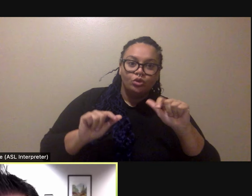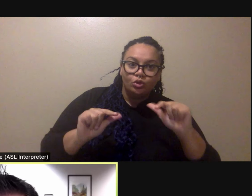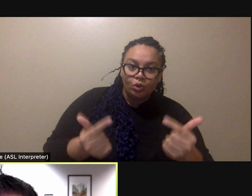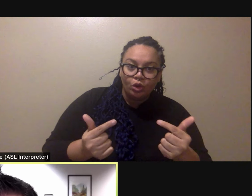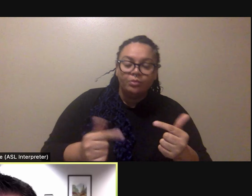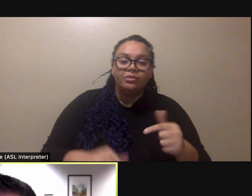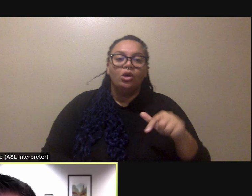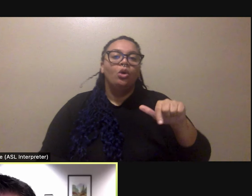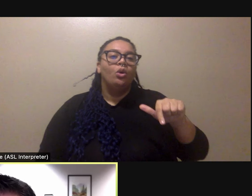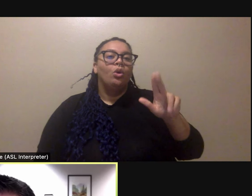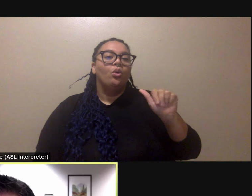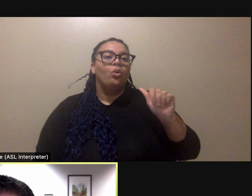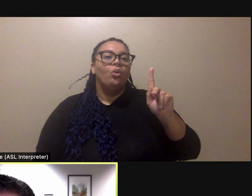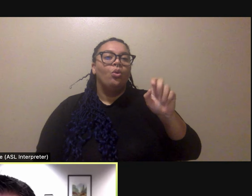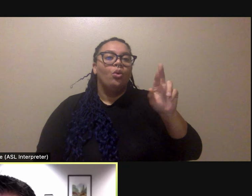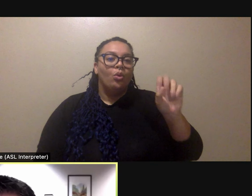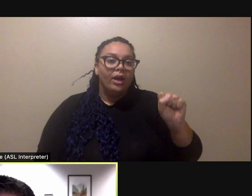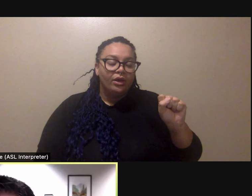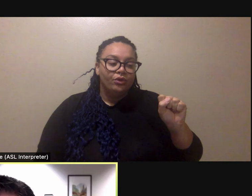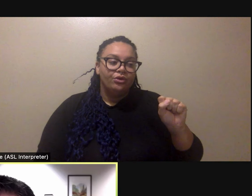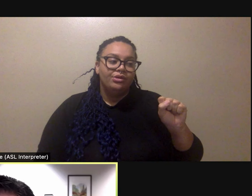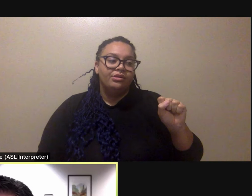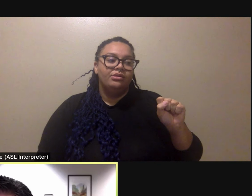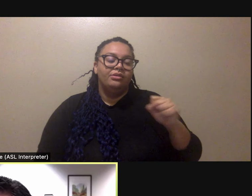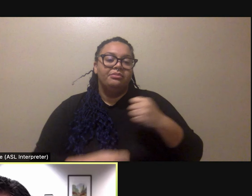Quakers in particular made a lot of what was kind of similar to